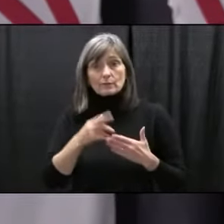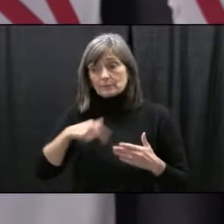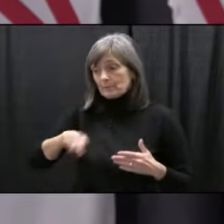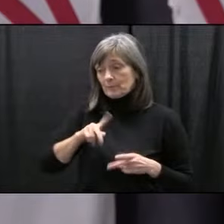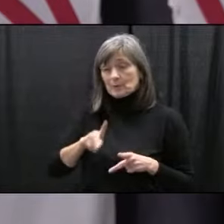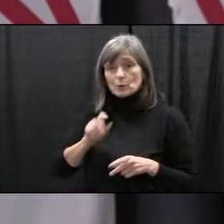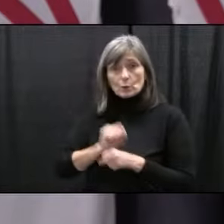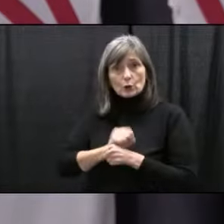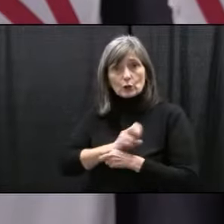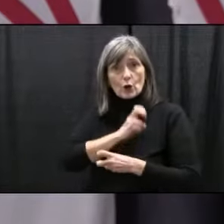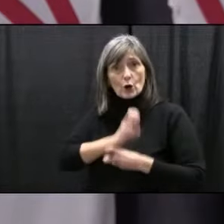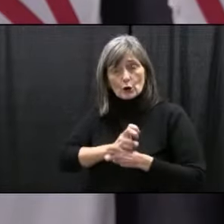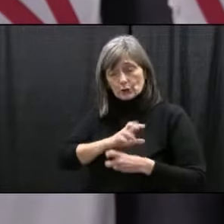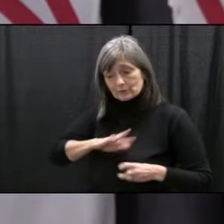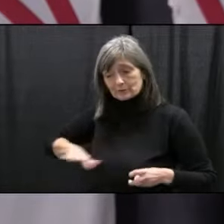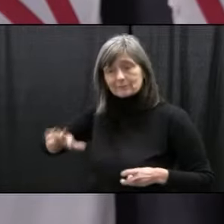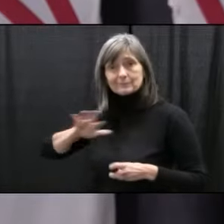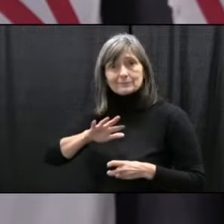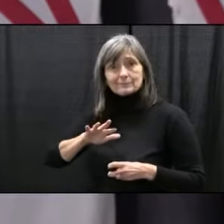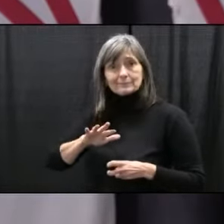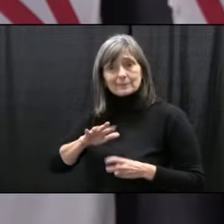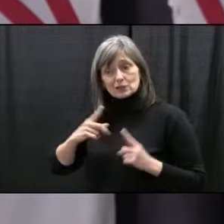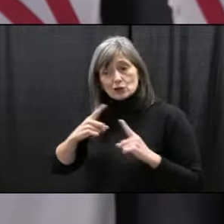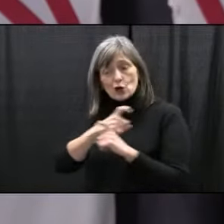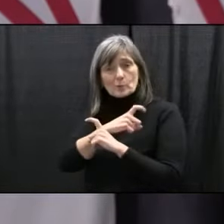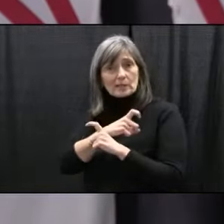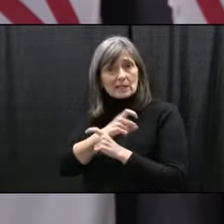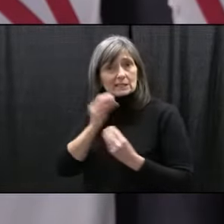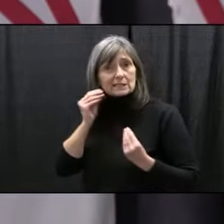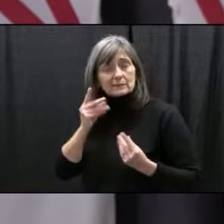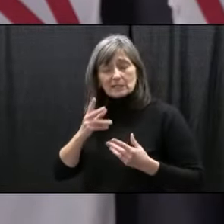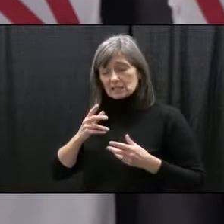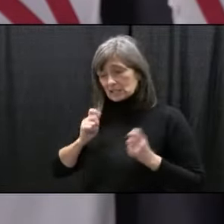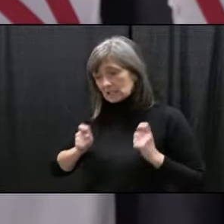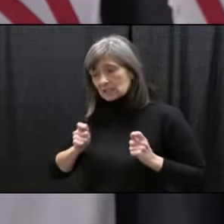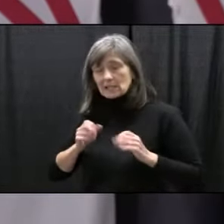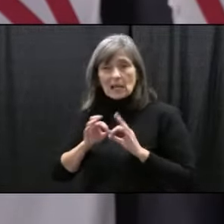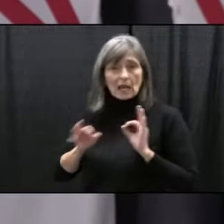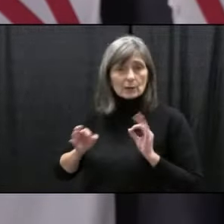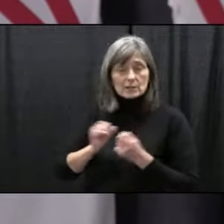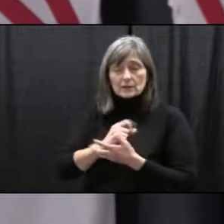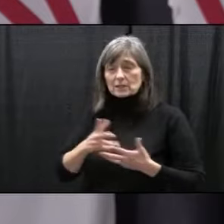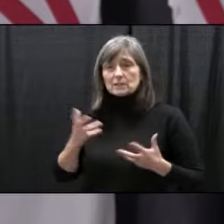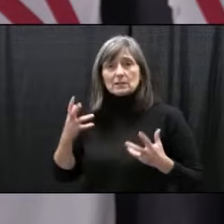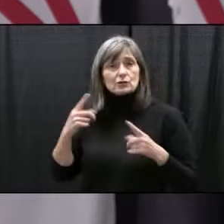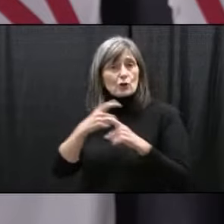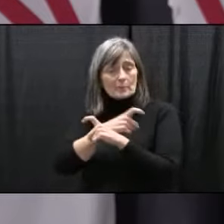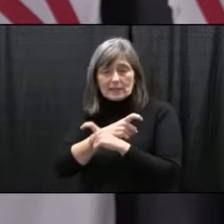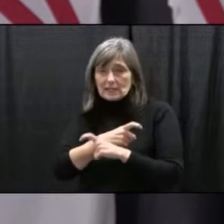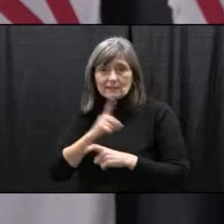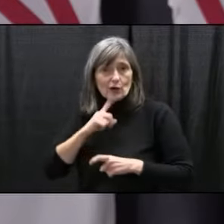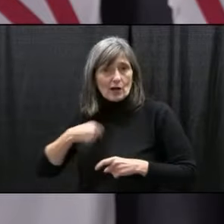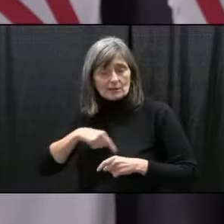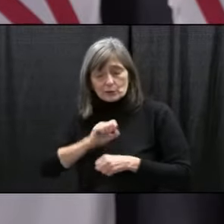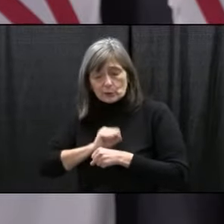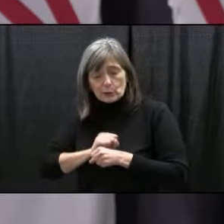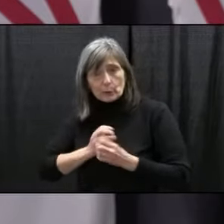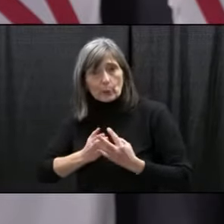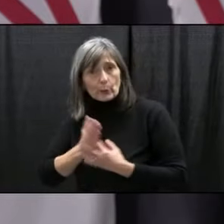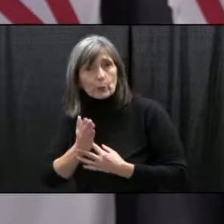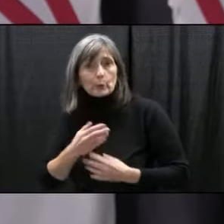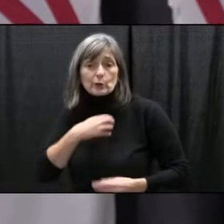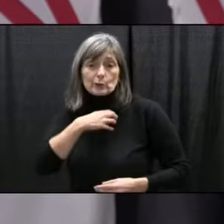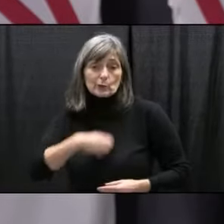scenes. This is a complex a file that requires nuanced language, and we would love to be able to share